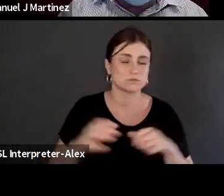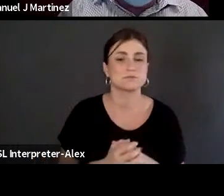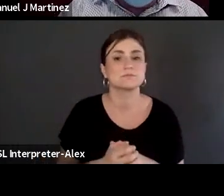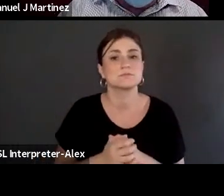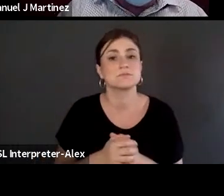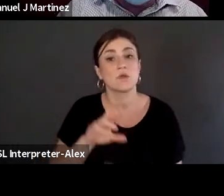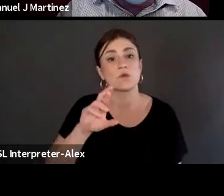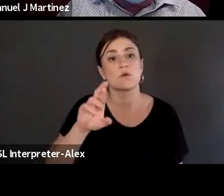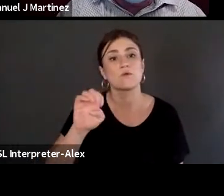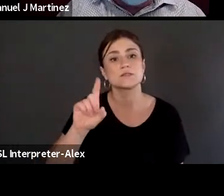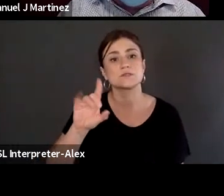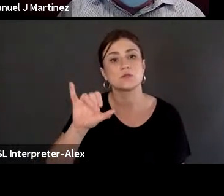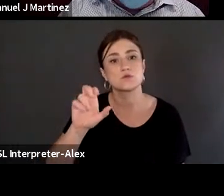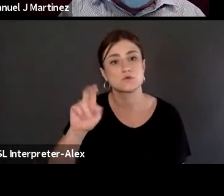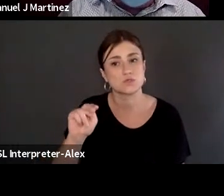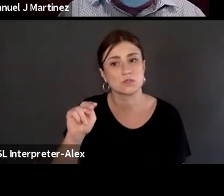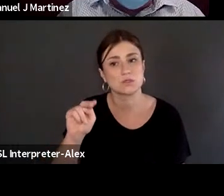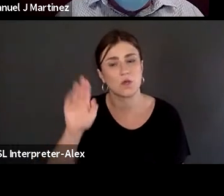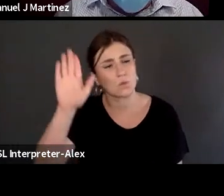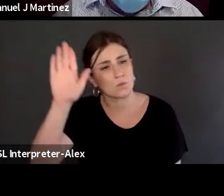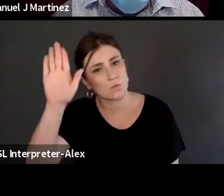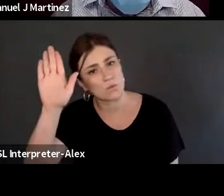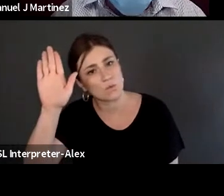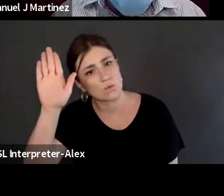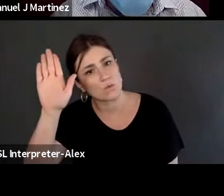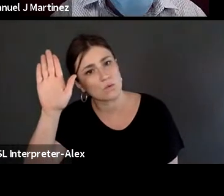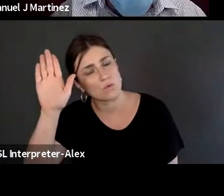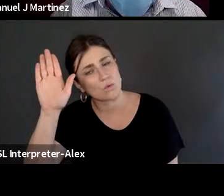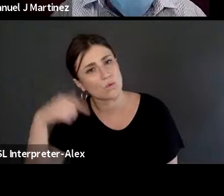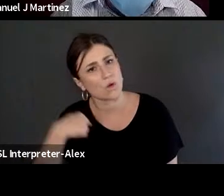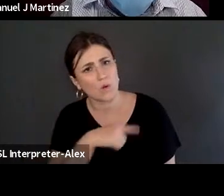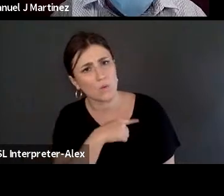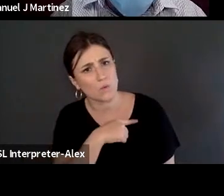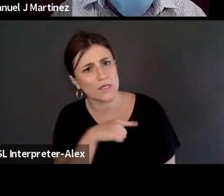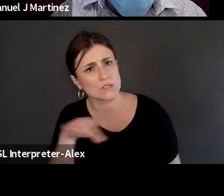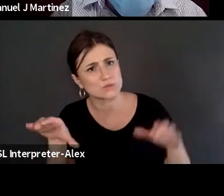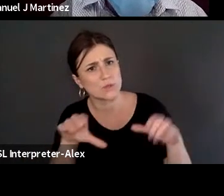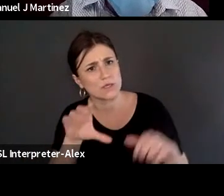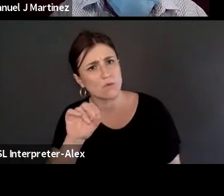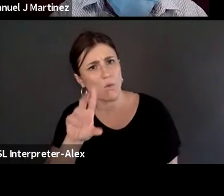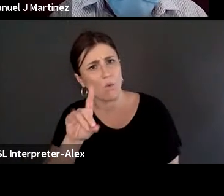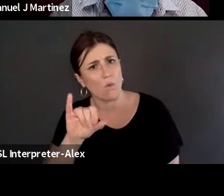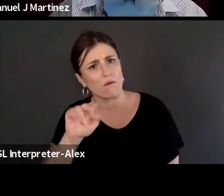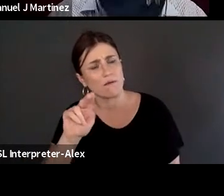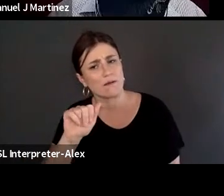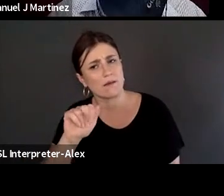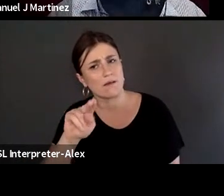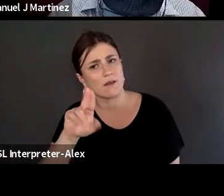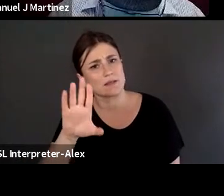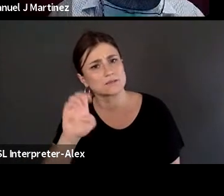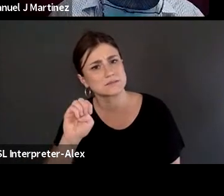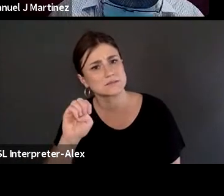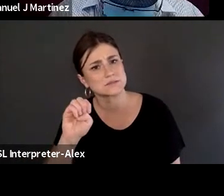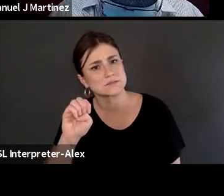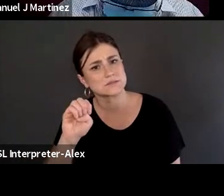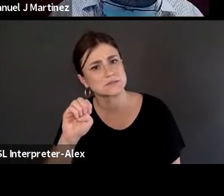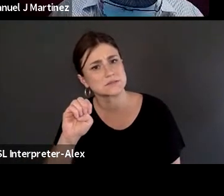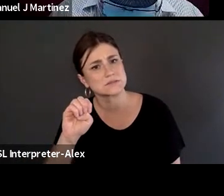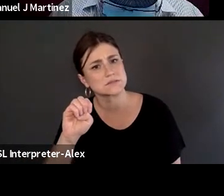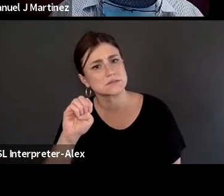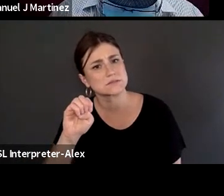resolution 2021-29. Are we doing the ordinance, the second ordinance?